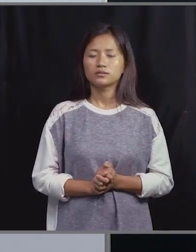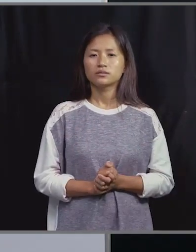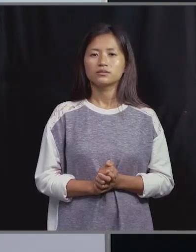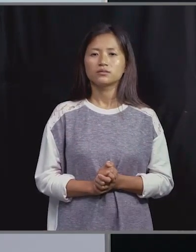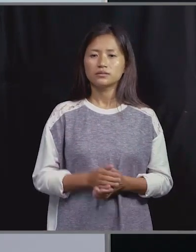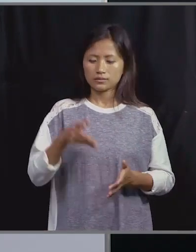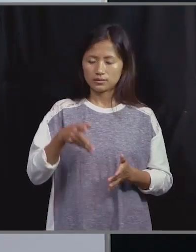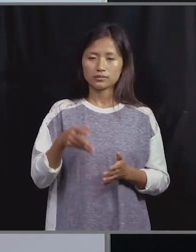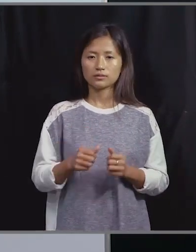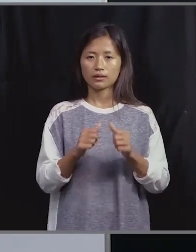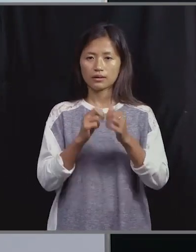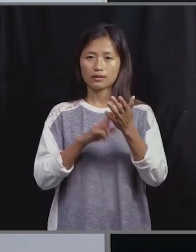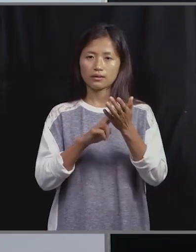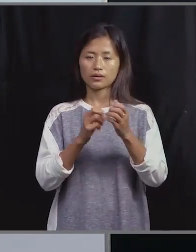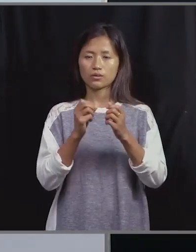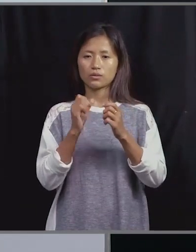it annoyed